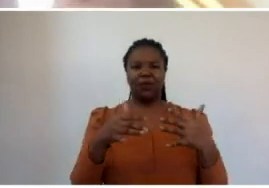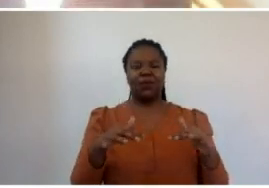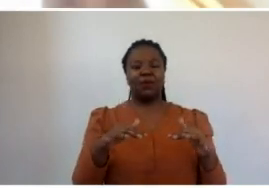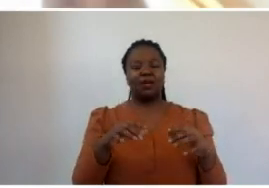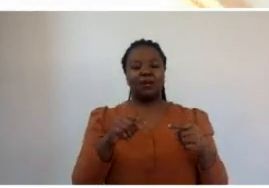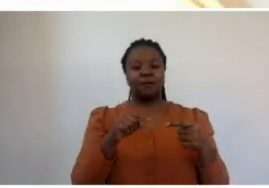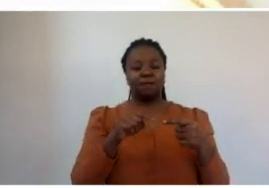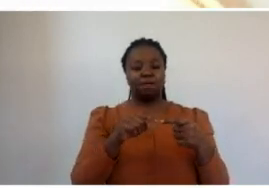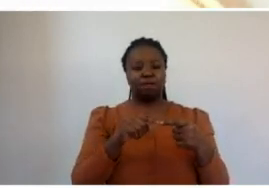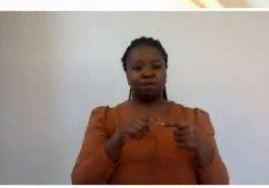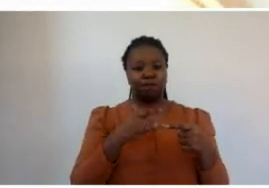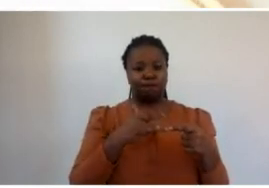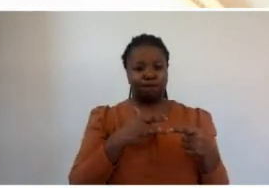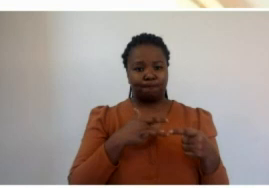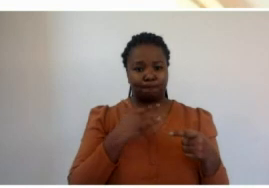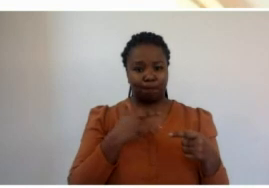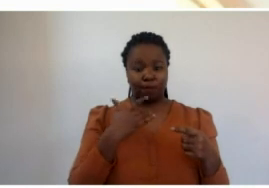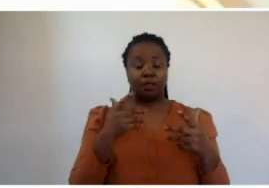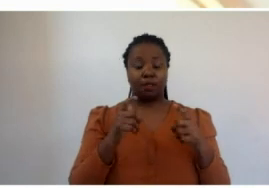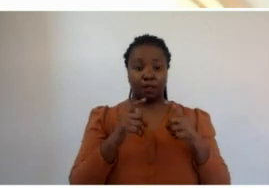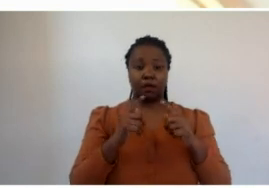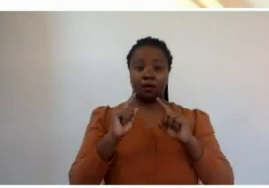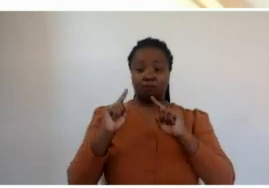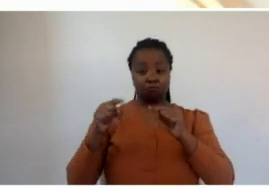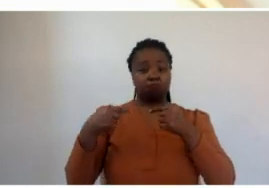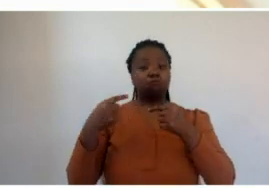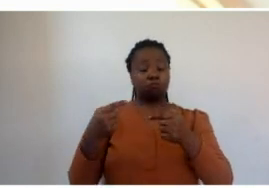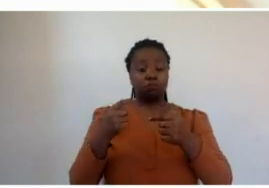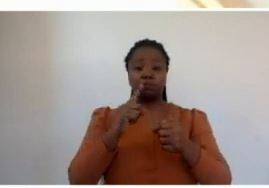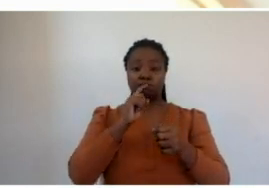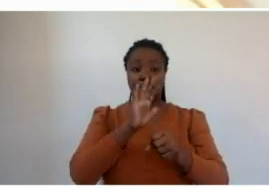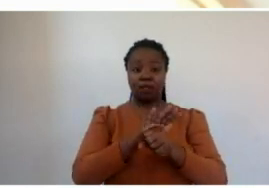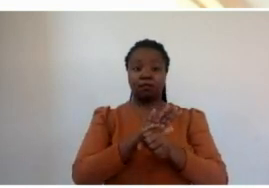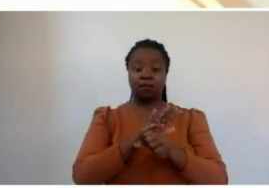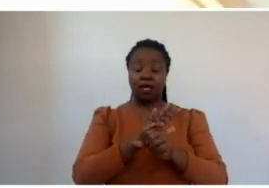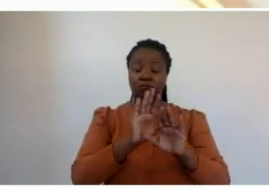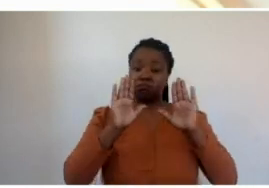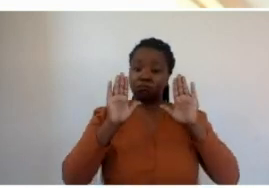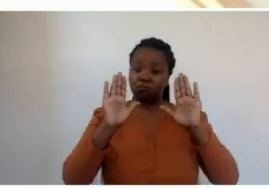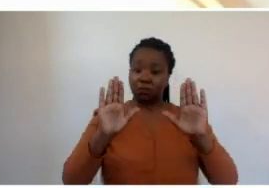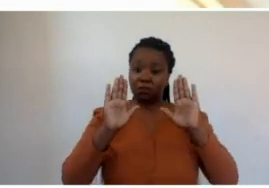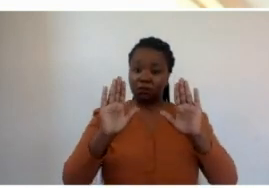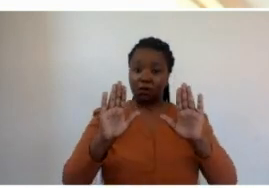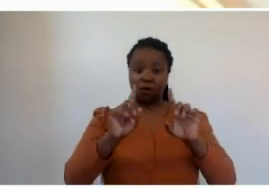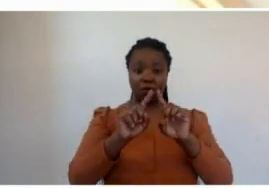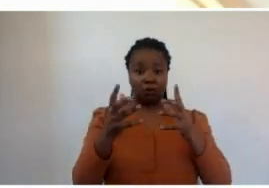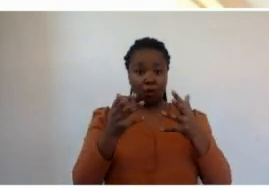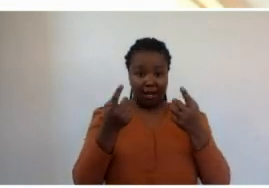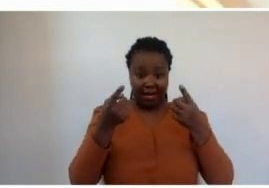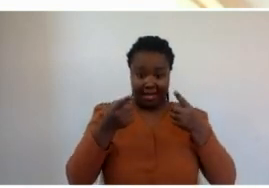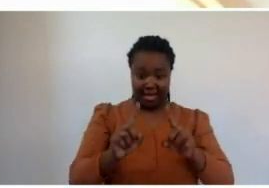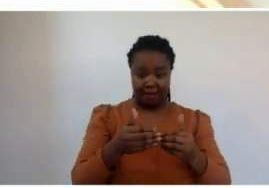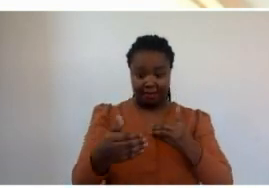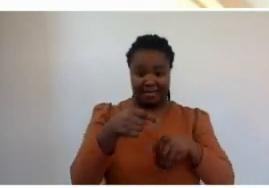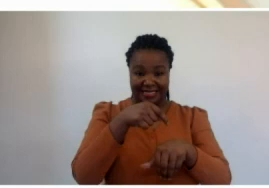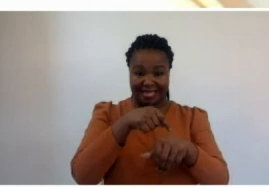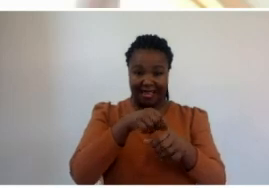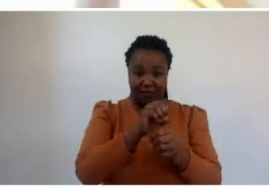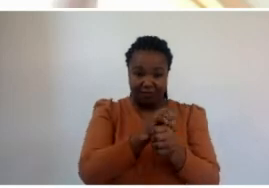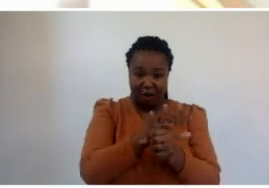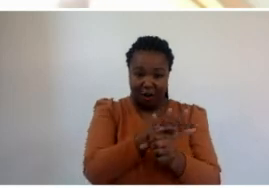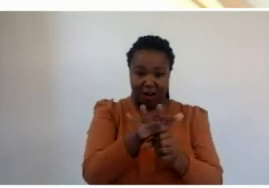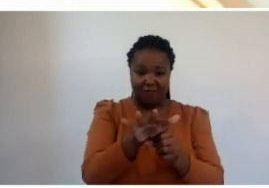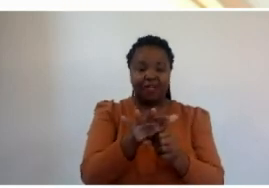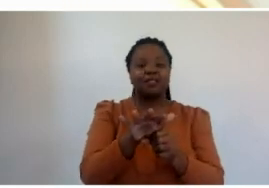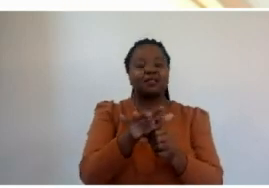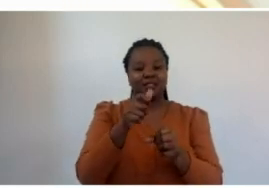there's been a fabulous commitment, but if we want this to happen, especially in the wake of COVID-19, financing has to happen.